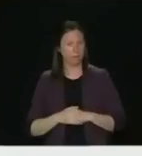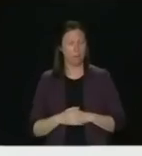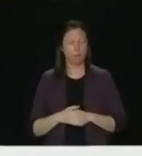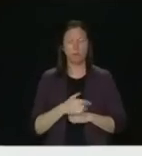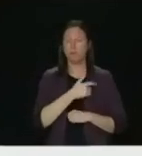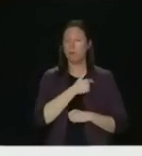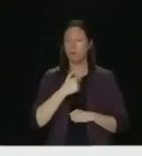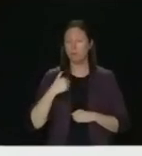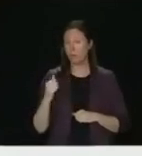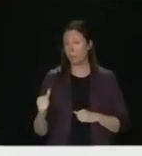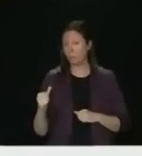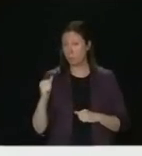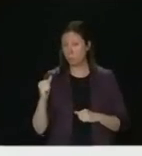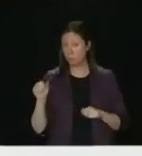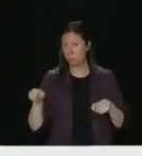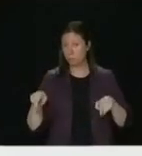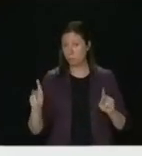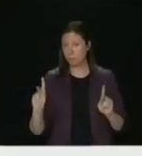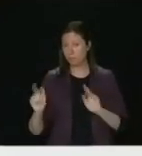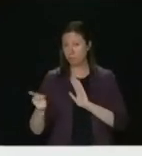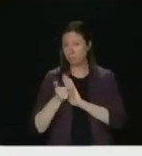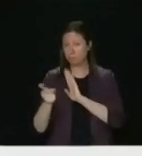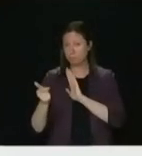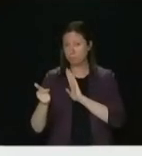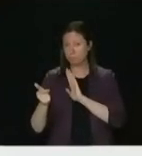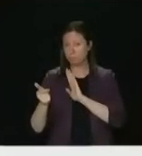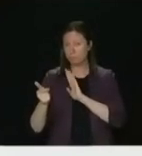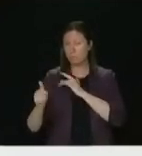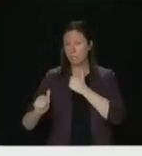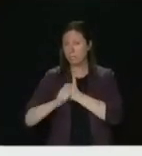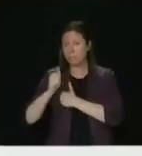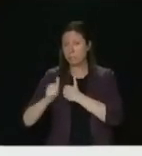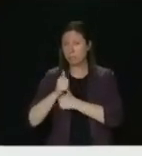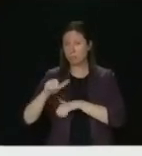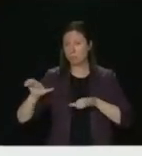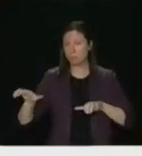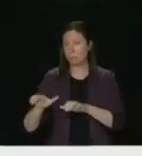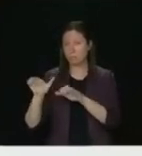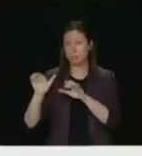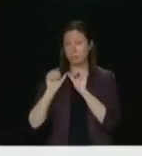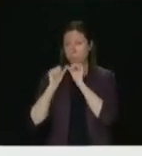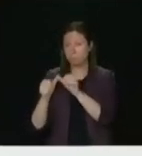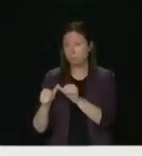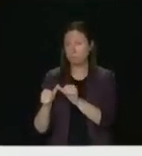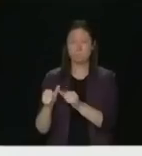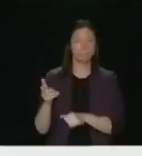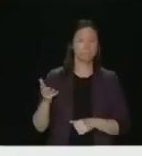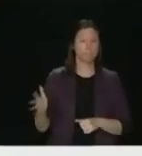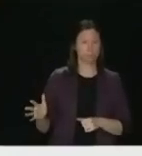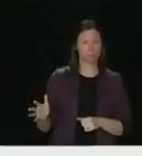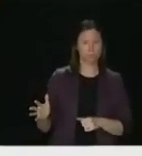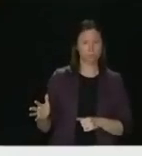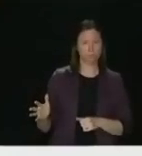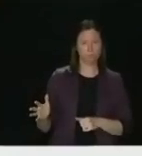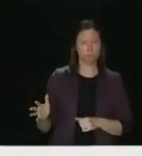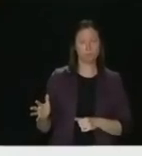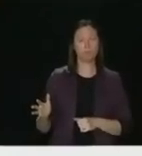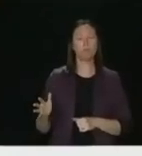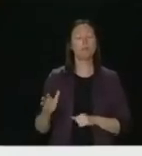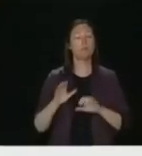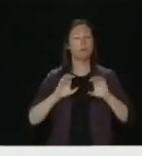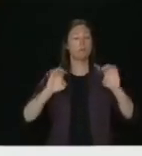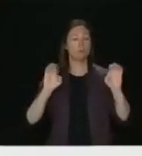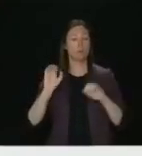and will not allow illegal and dangerous activities to continue. The